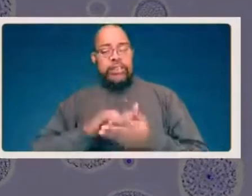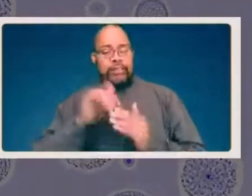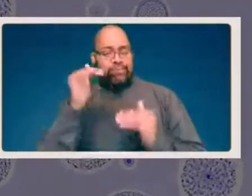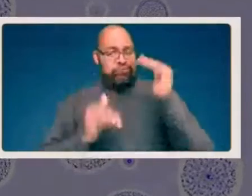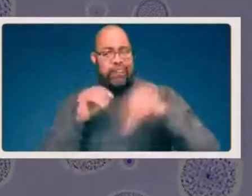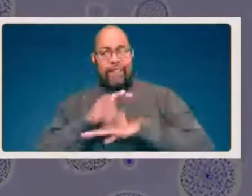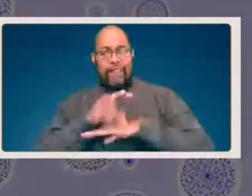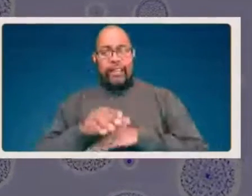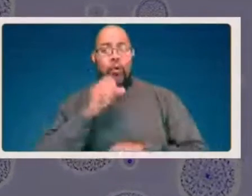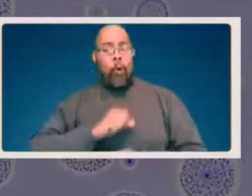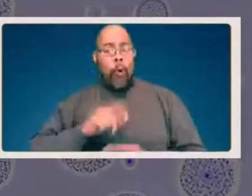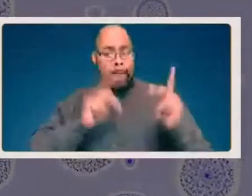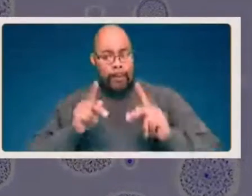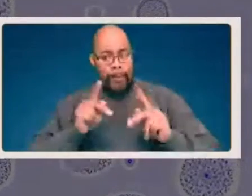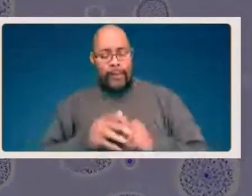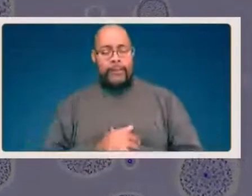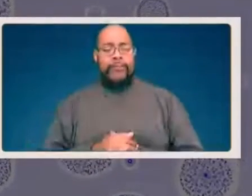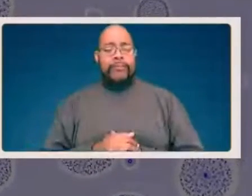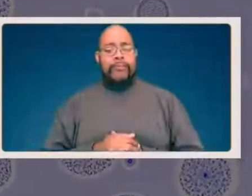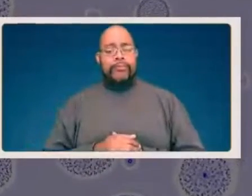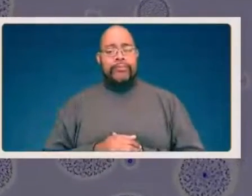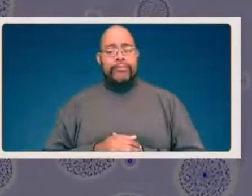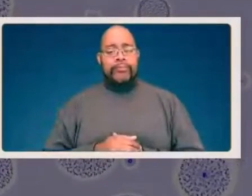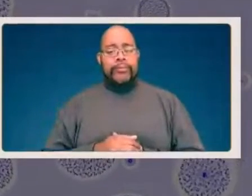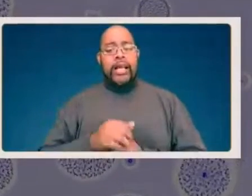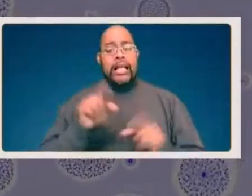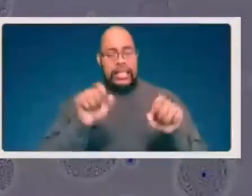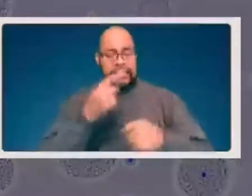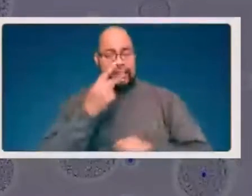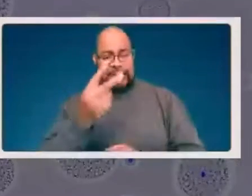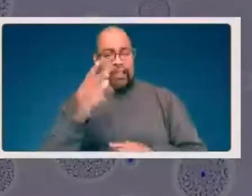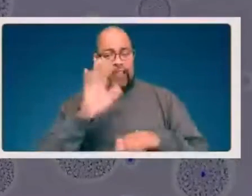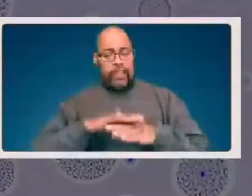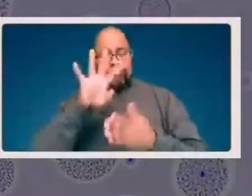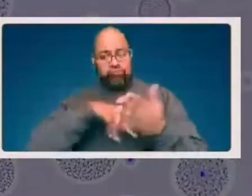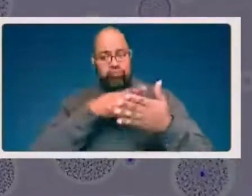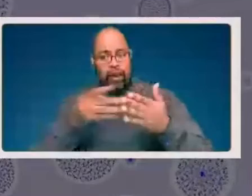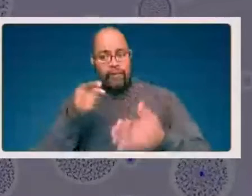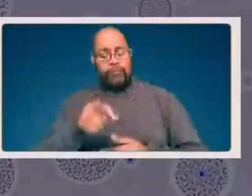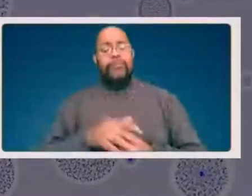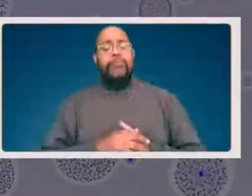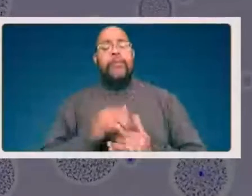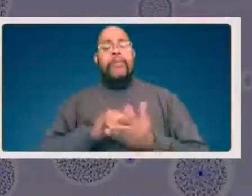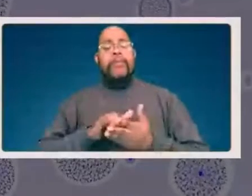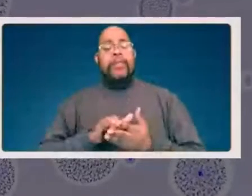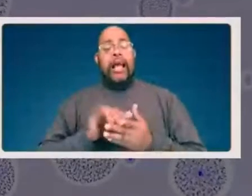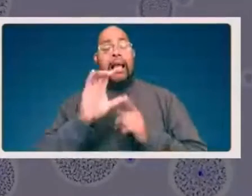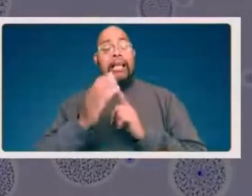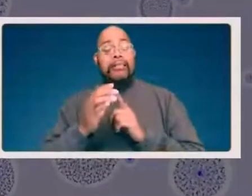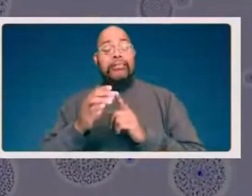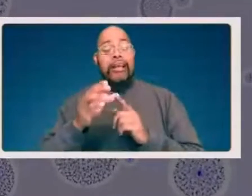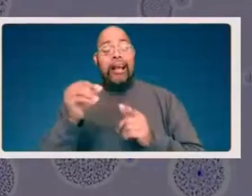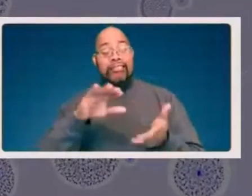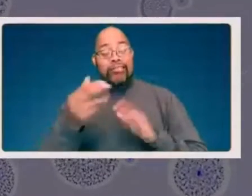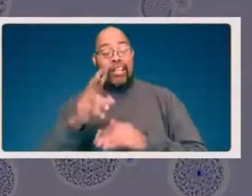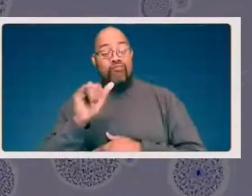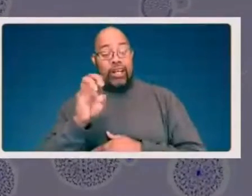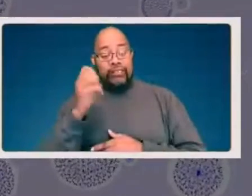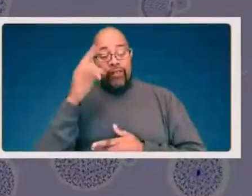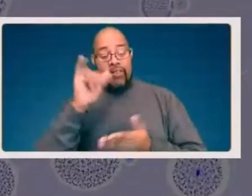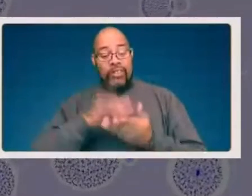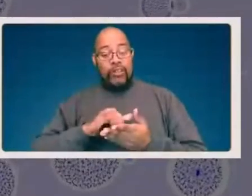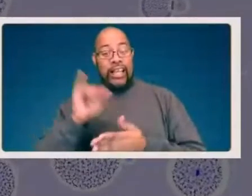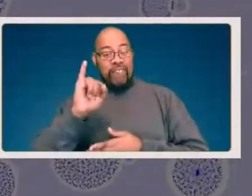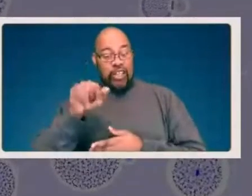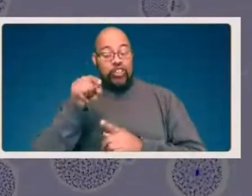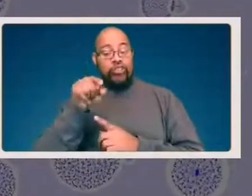organs. These infections disproportionately affect elderly individuals, as can be seen on this graph, where the case and